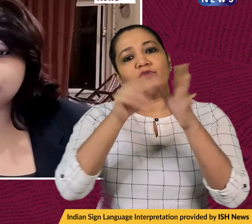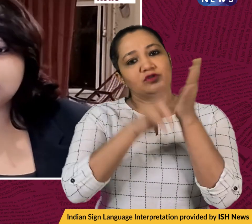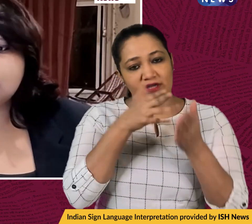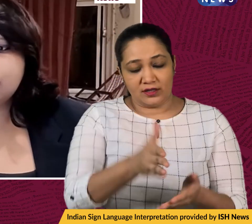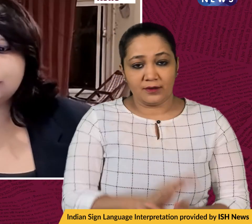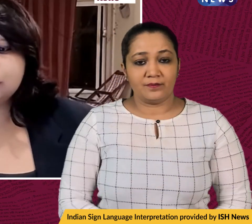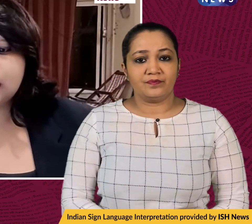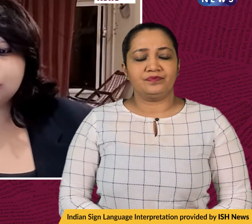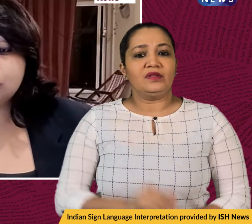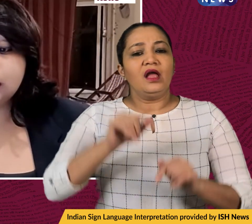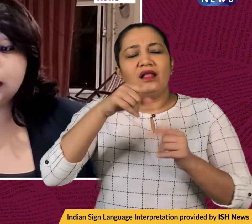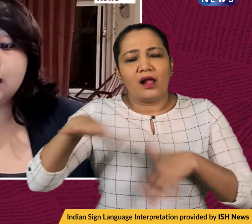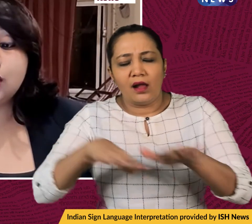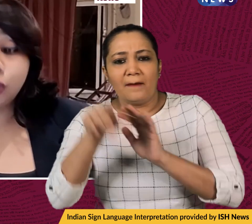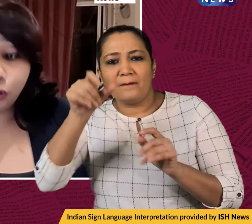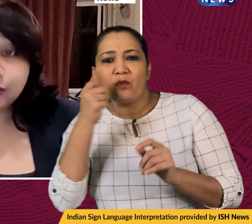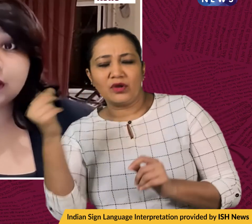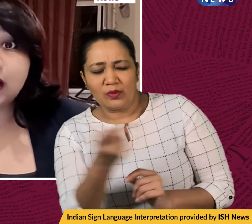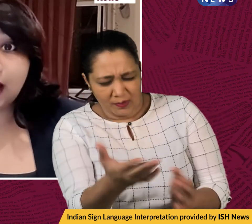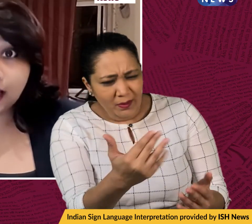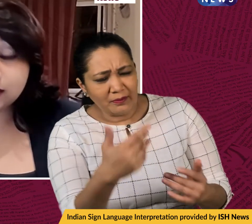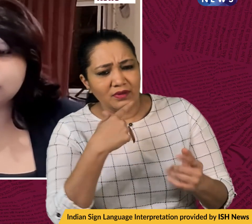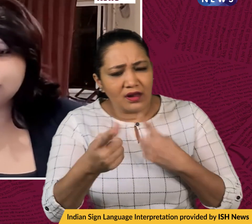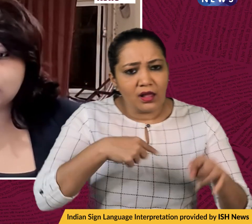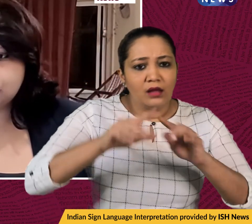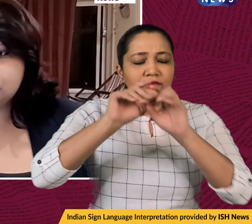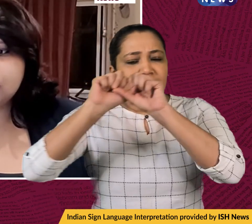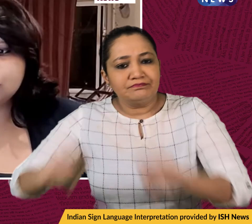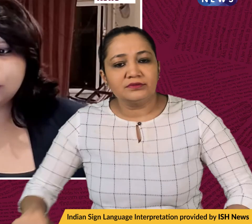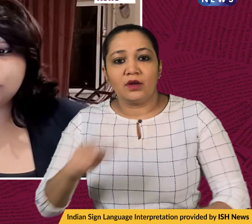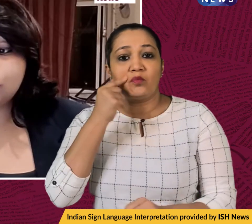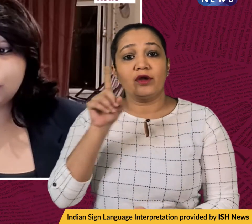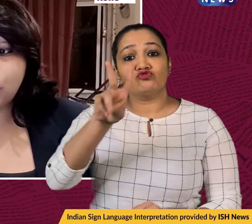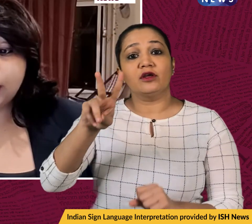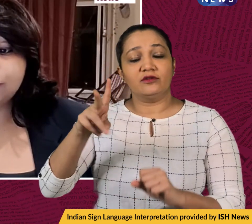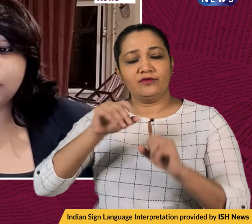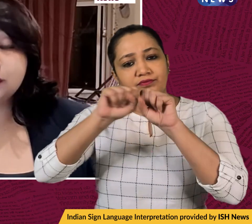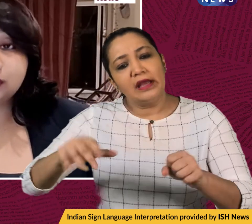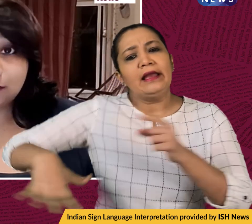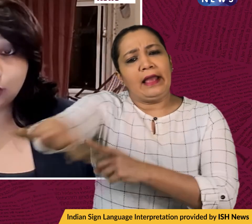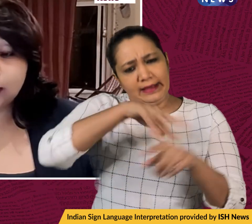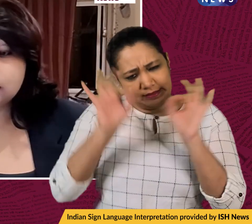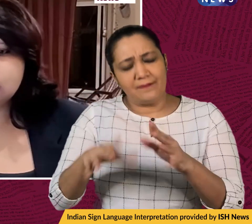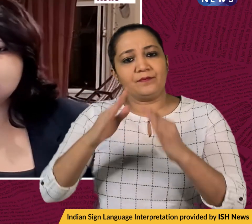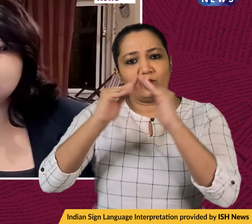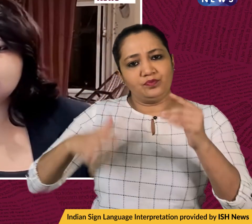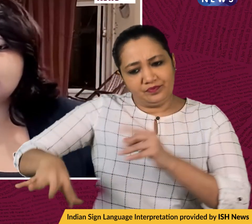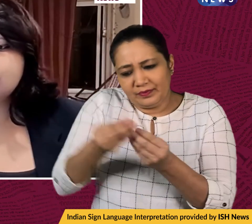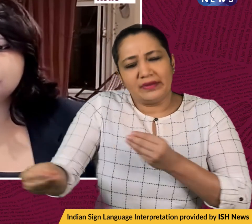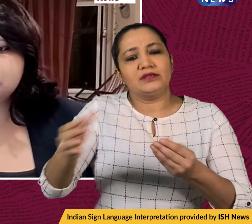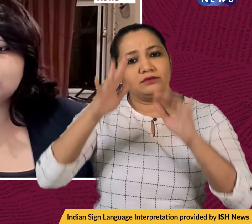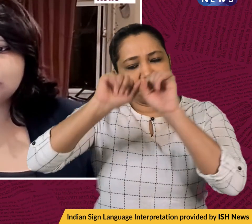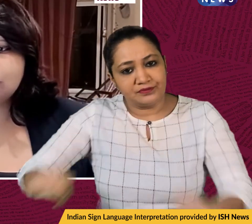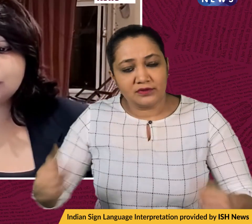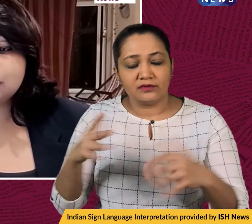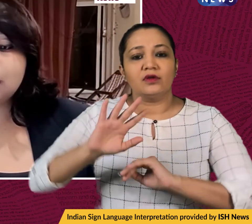of January when she was allegedly lured and raped by a 12-year-old boy from the same locality. A case